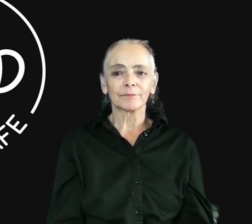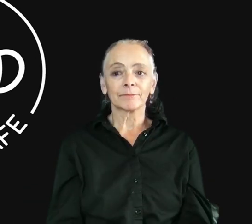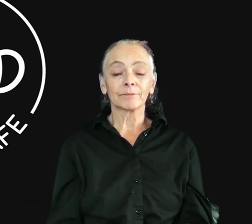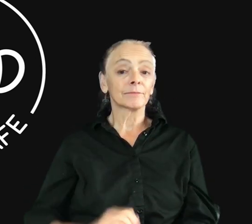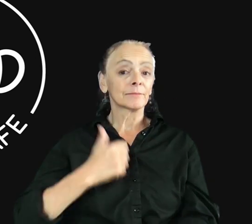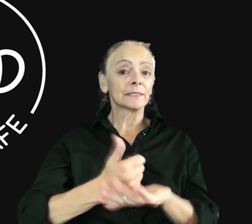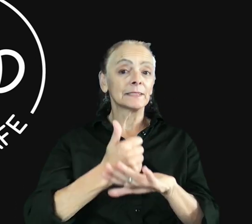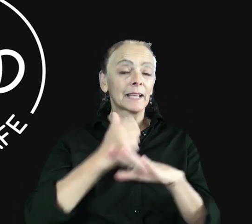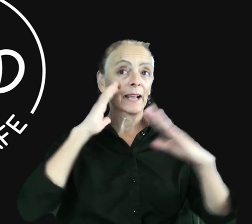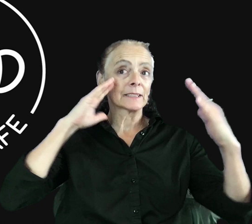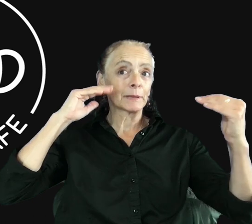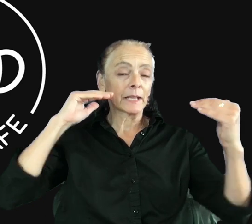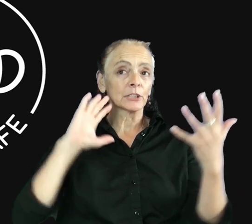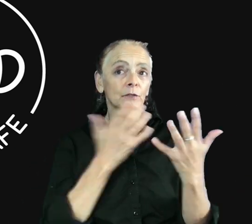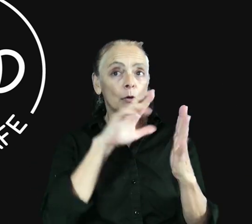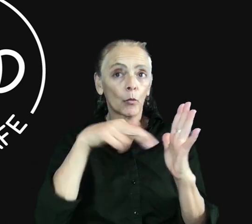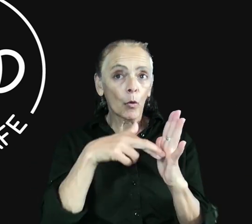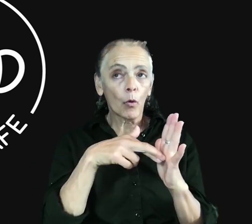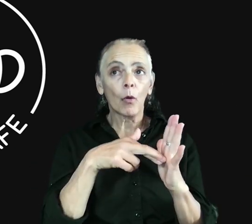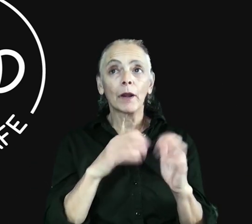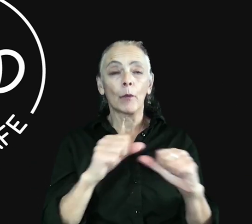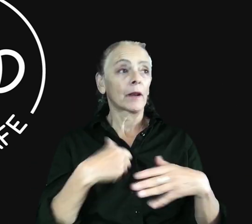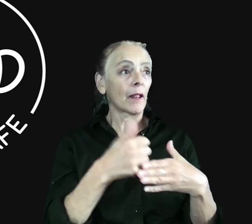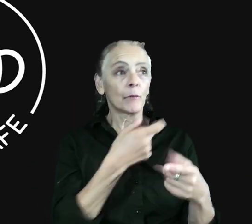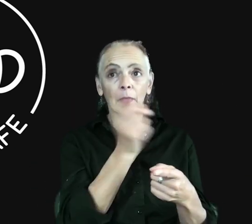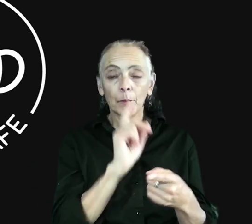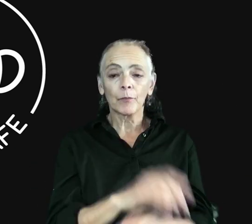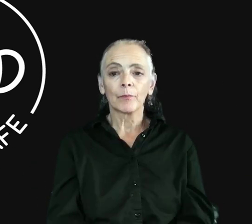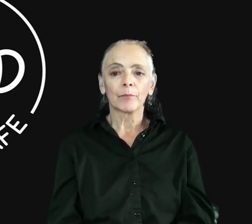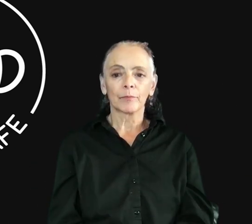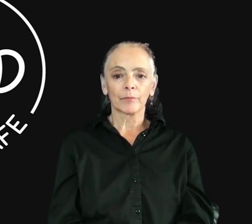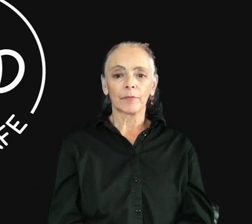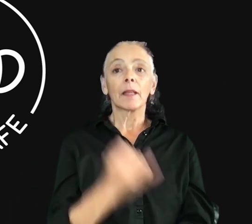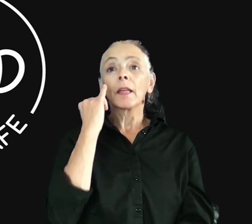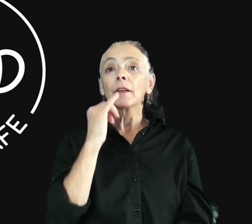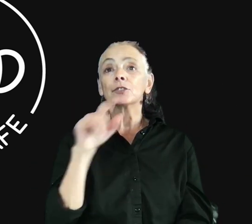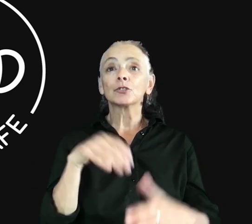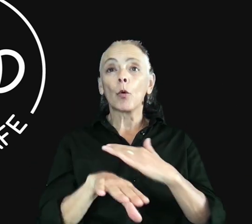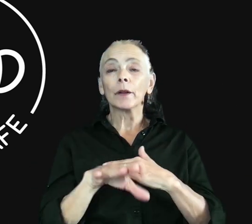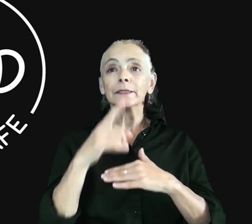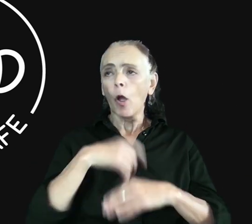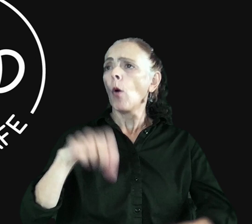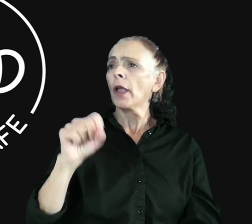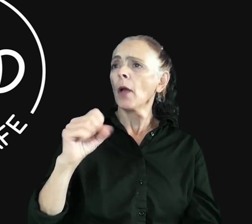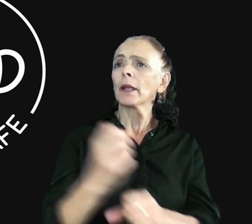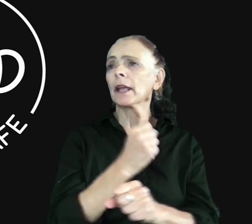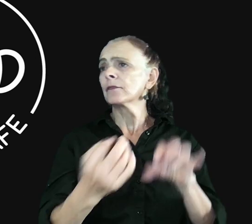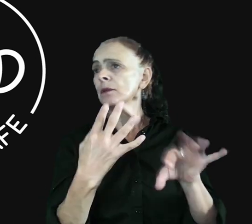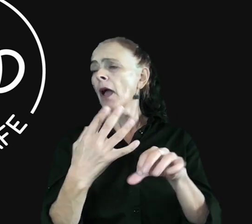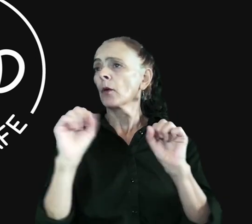expectations of what our role is and how we can help them because if you just go in you're like yeah we can we can get feedback from